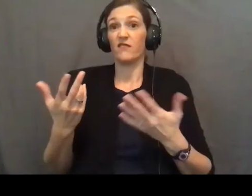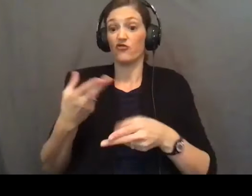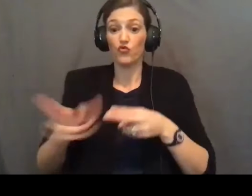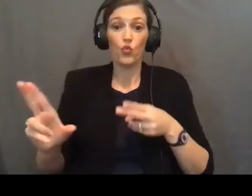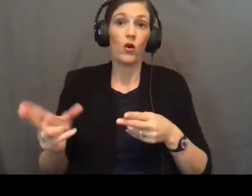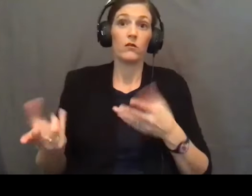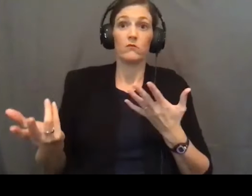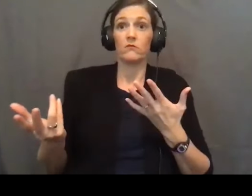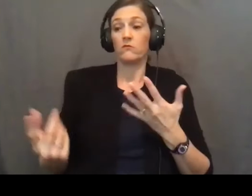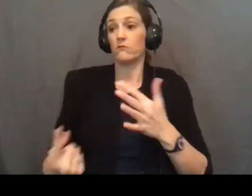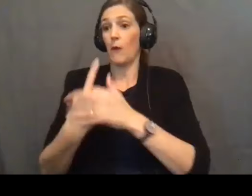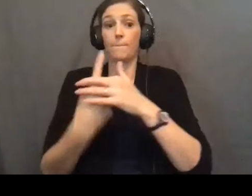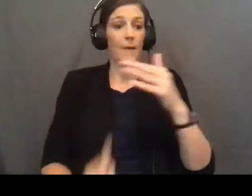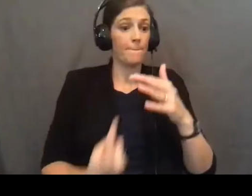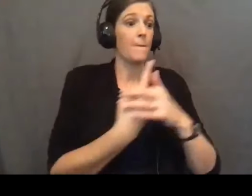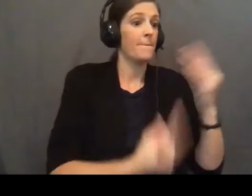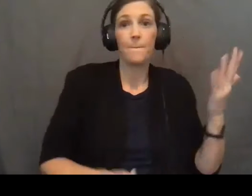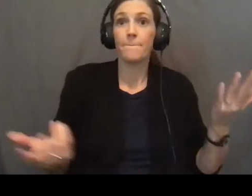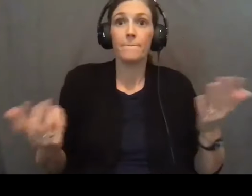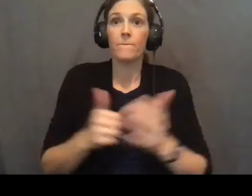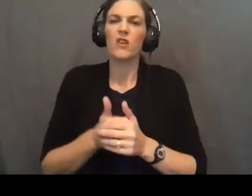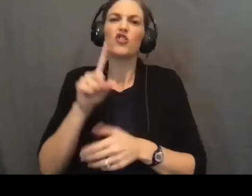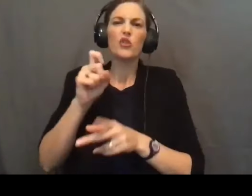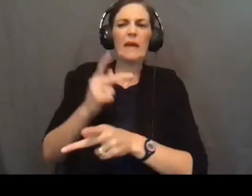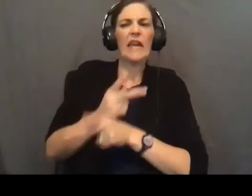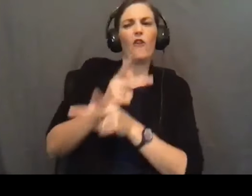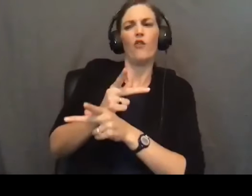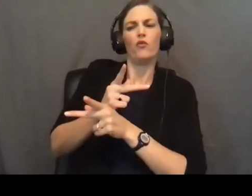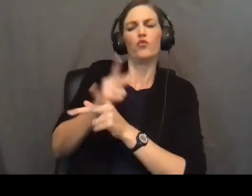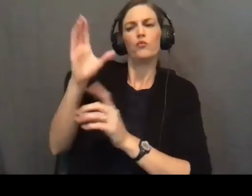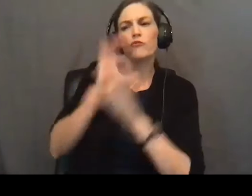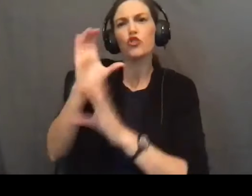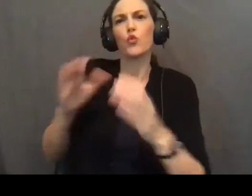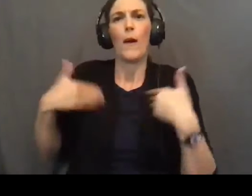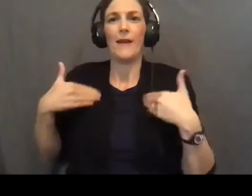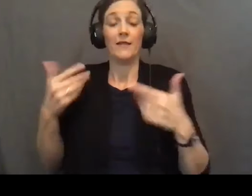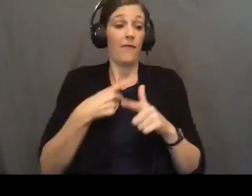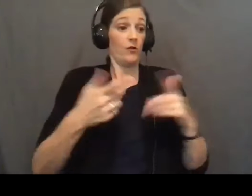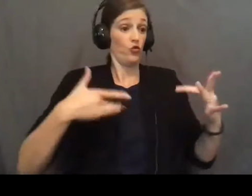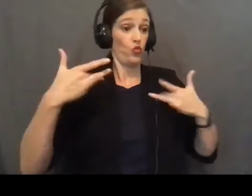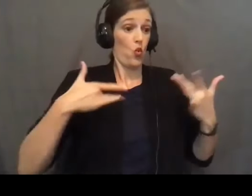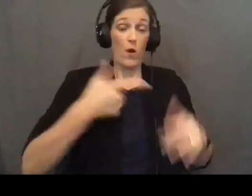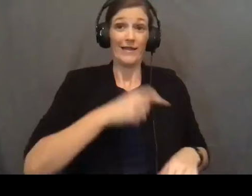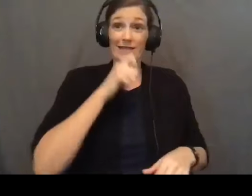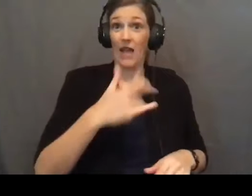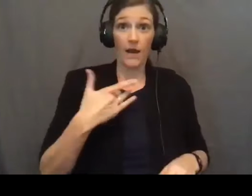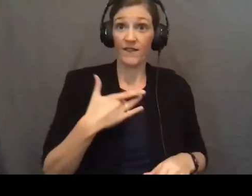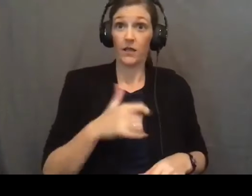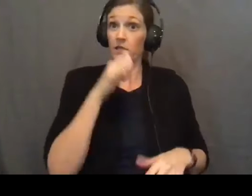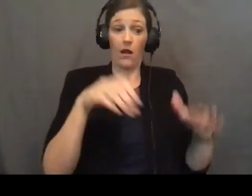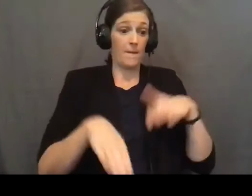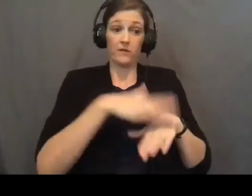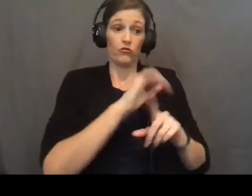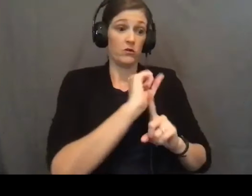and we should be, you know, careful about pursuing happiness. And then we'll say joy is not a feeling and it's not based on